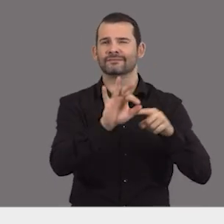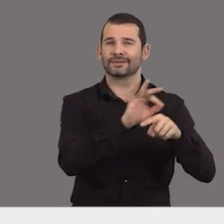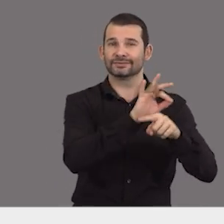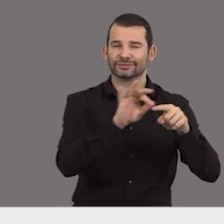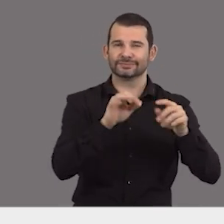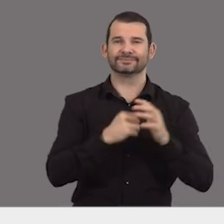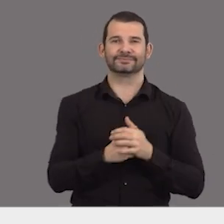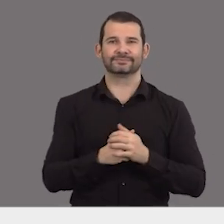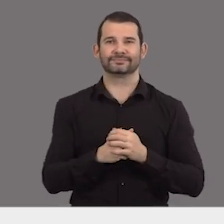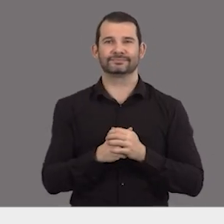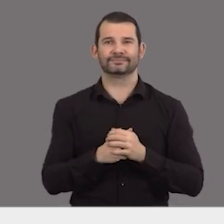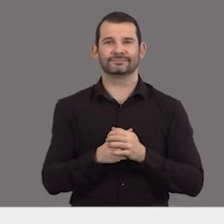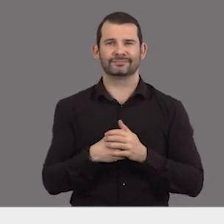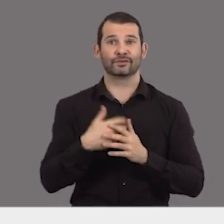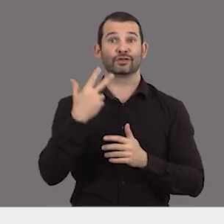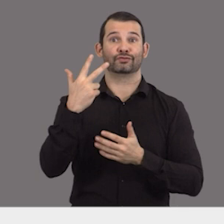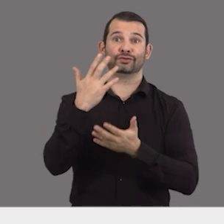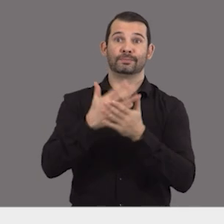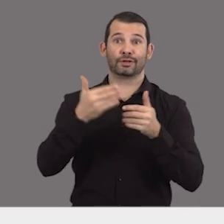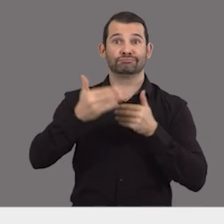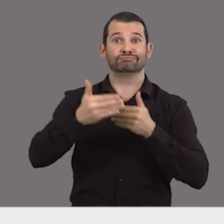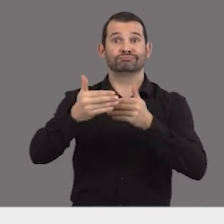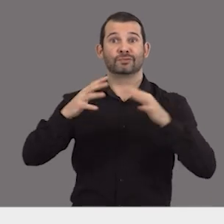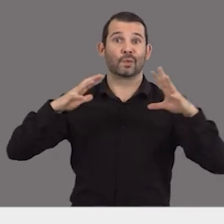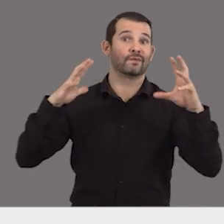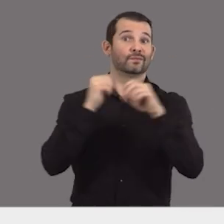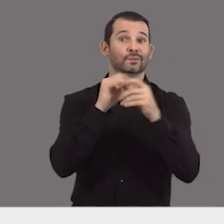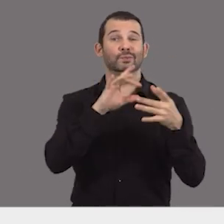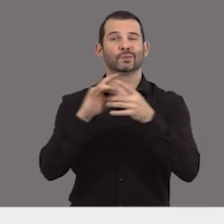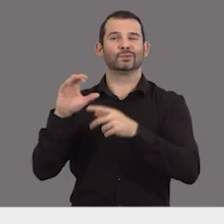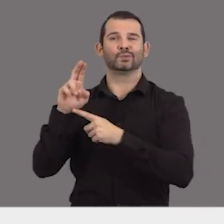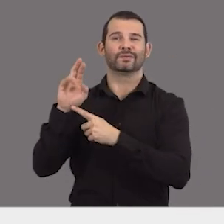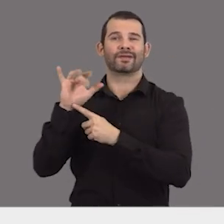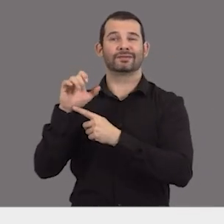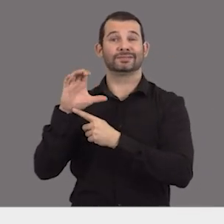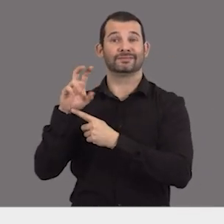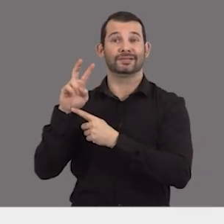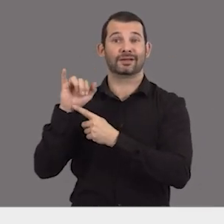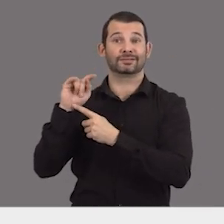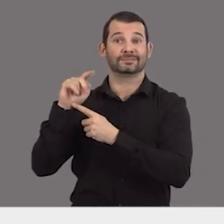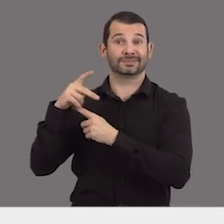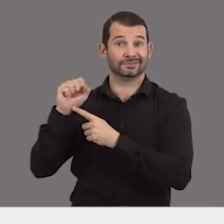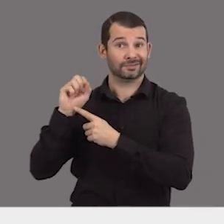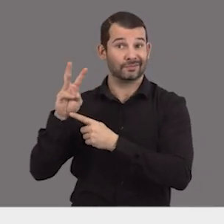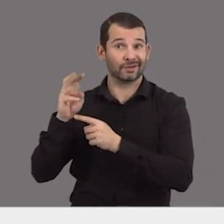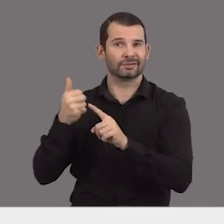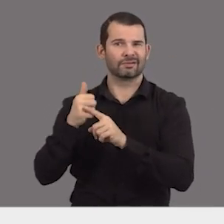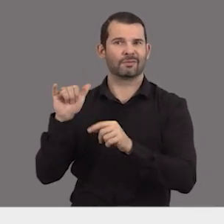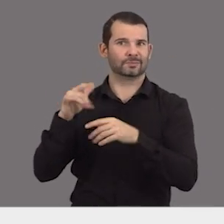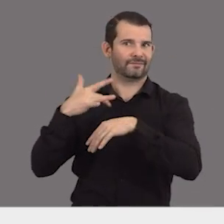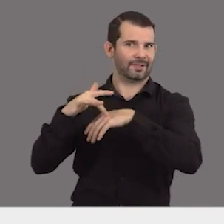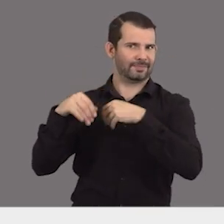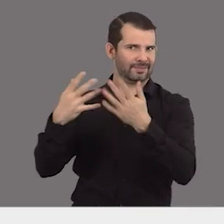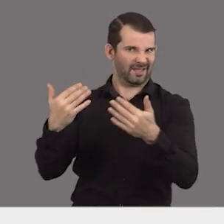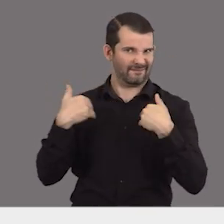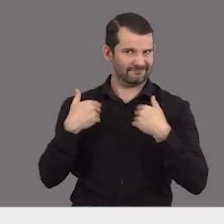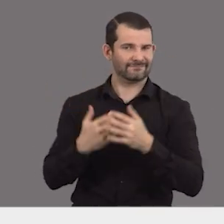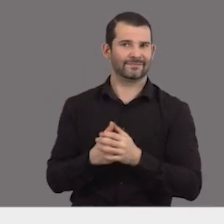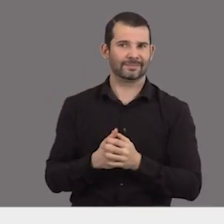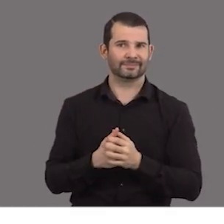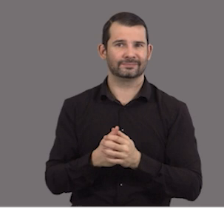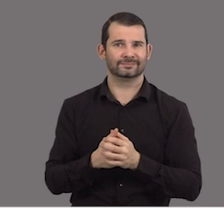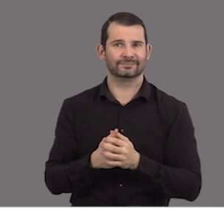its Functions. A 3-part overview on the U-File CVITP software is also available.